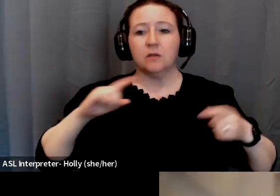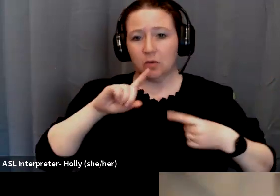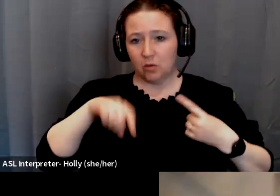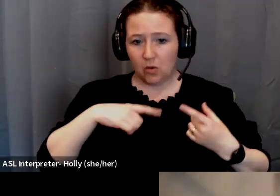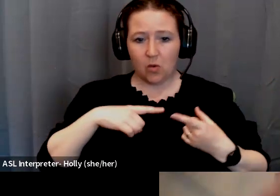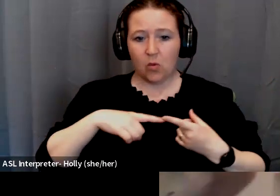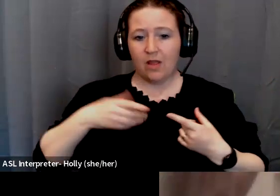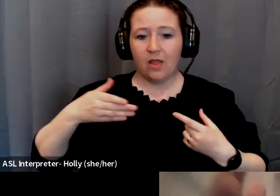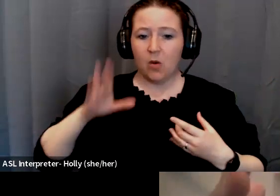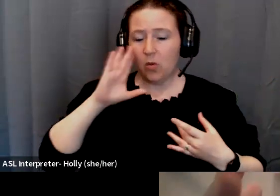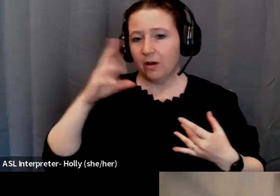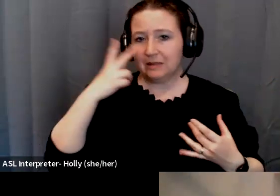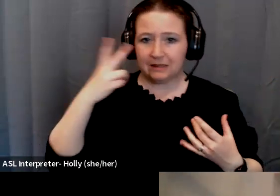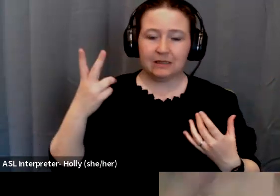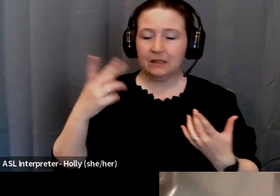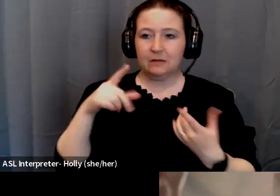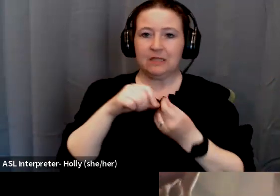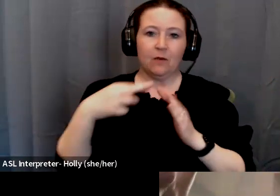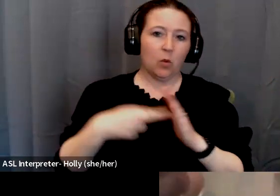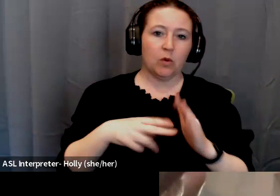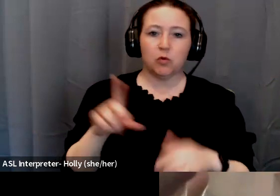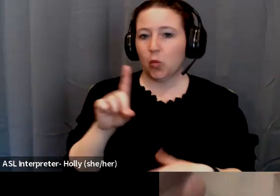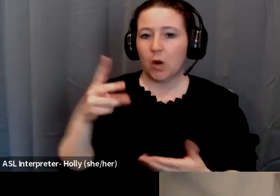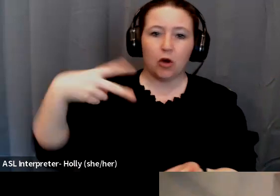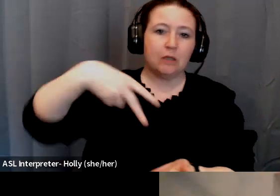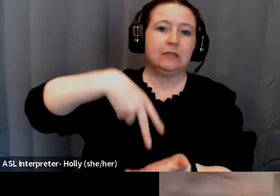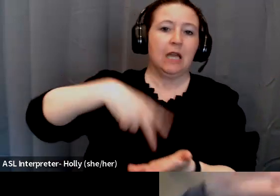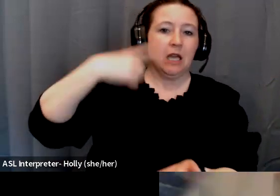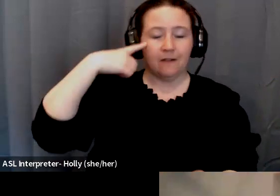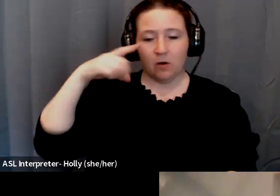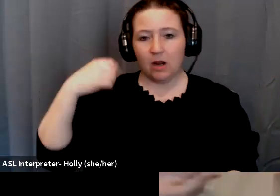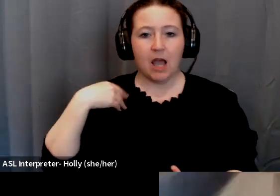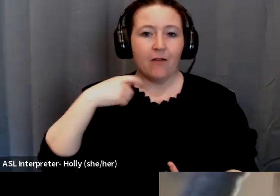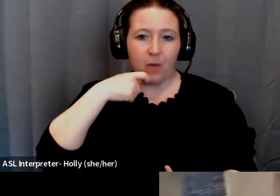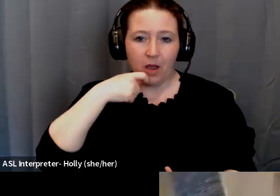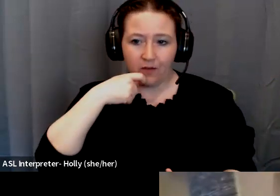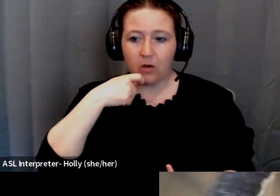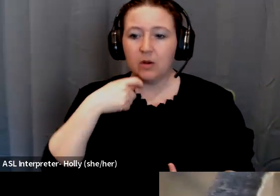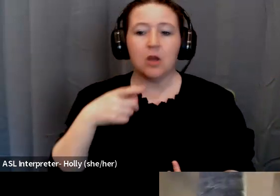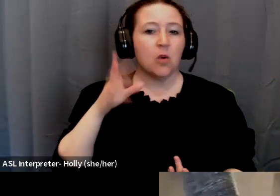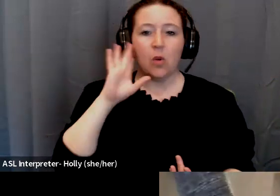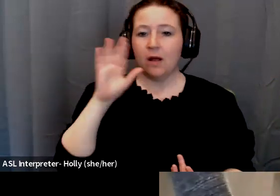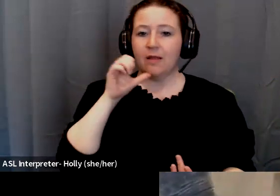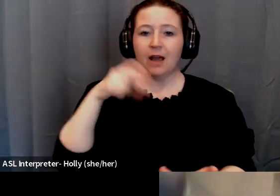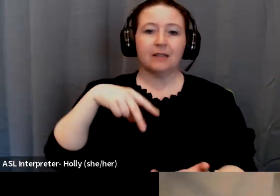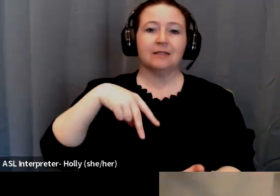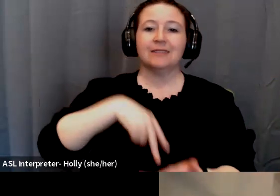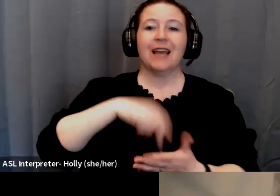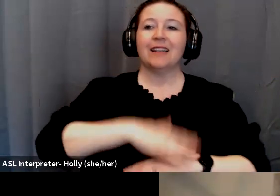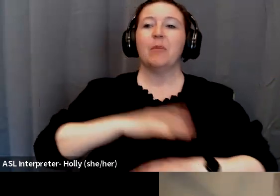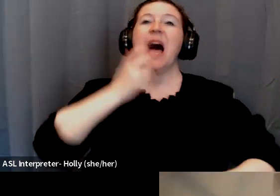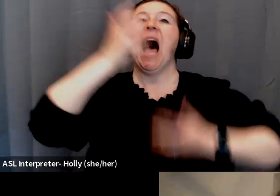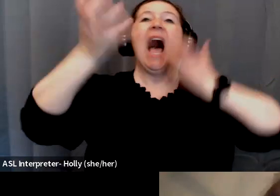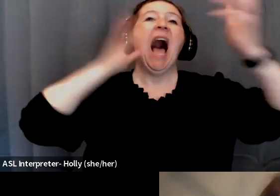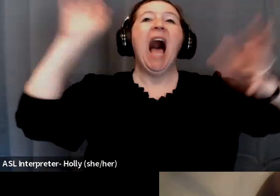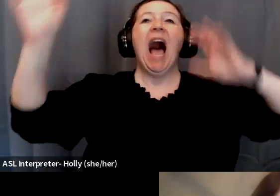you stand in order to have your voice picked up by a microphone. You're not going to be standing right at your table and just shouting across the room.